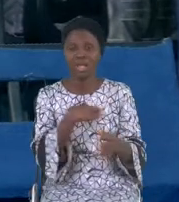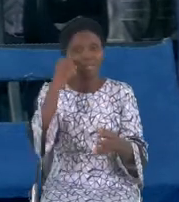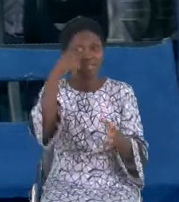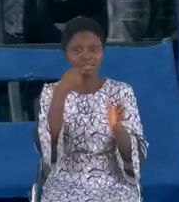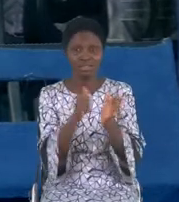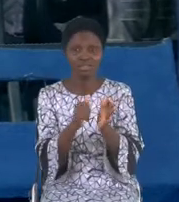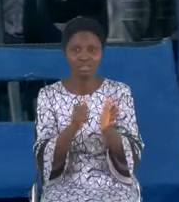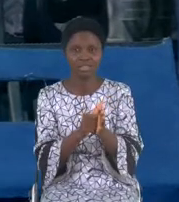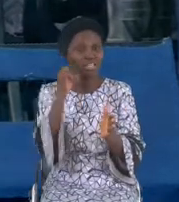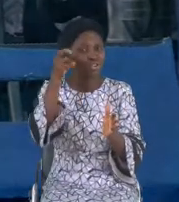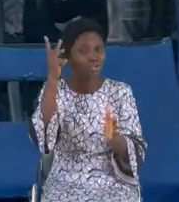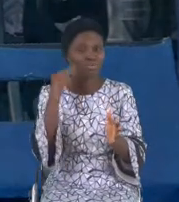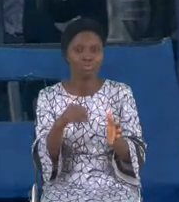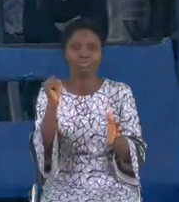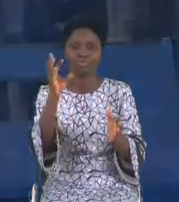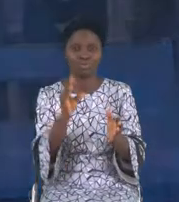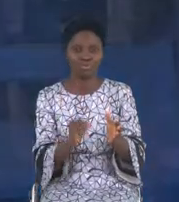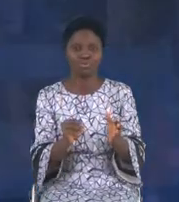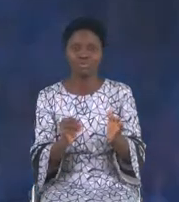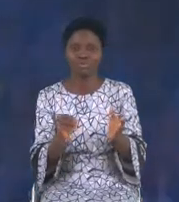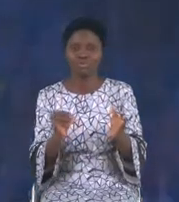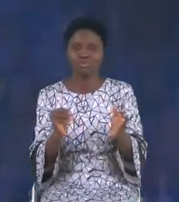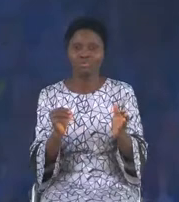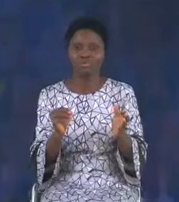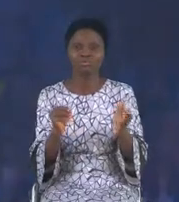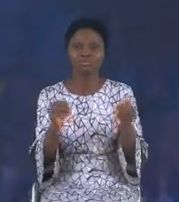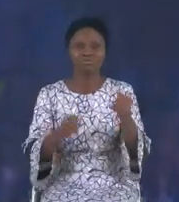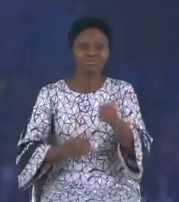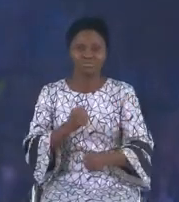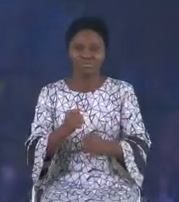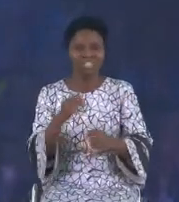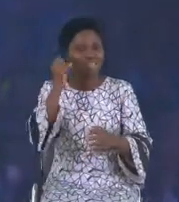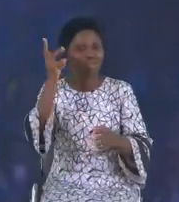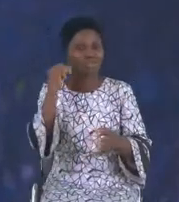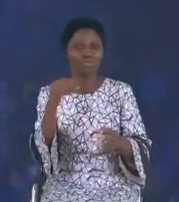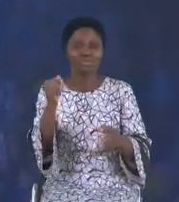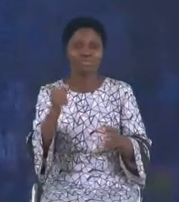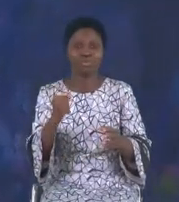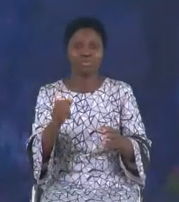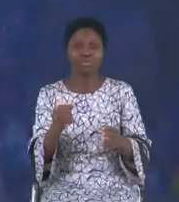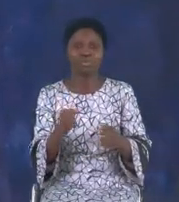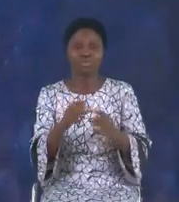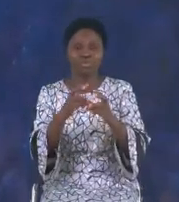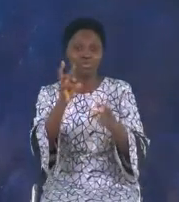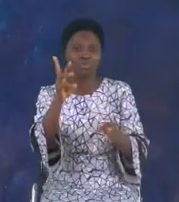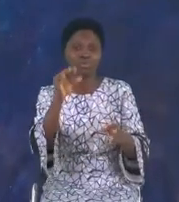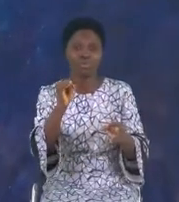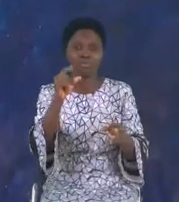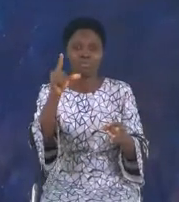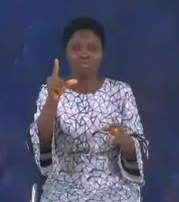violent against himself it was so violent against society